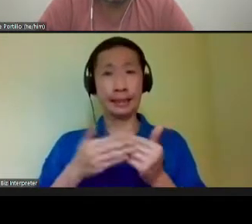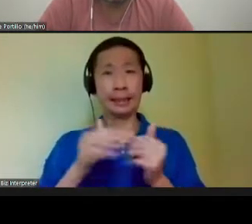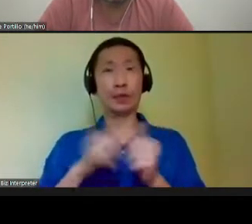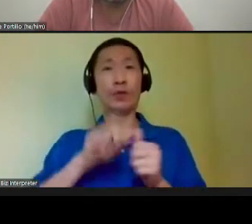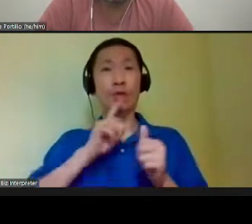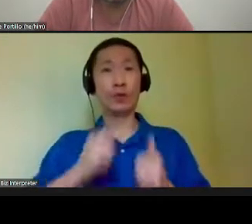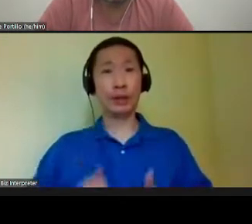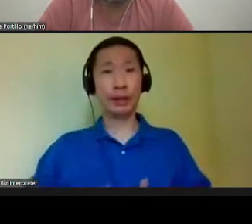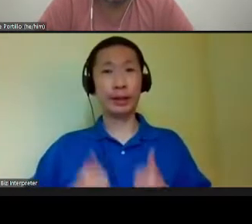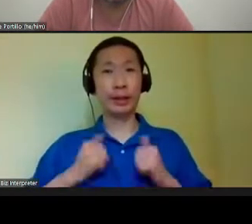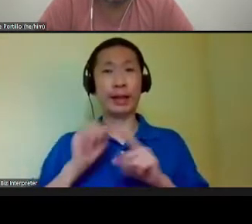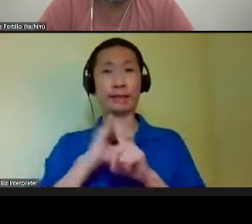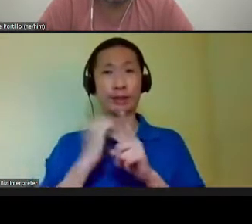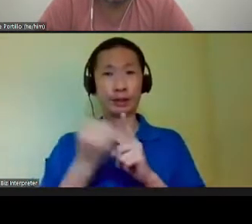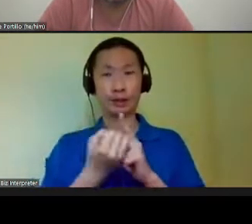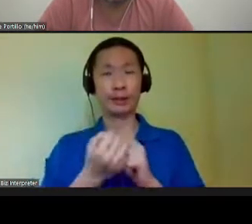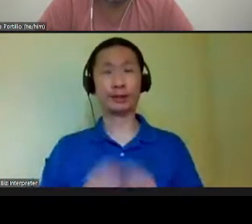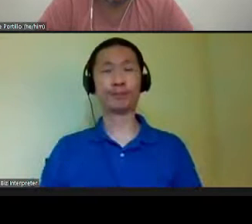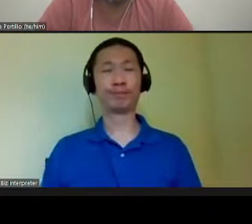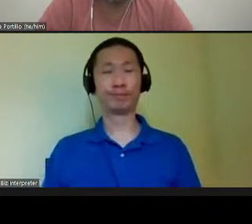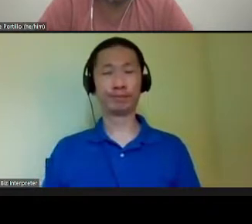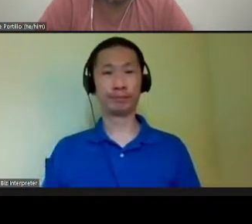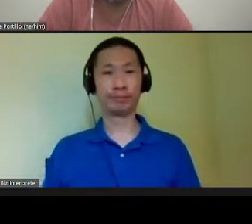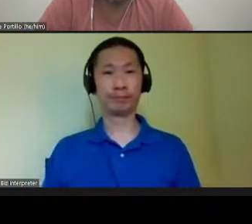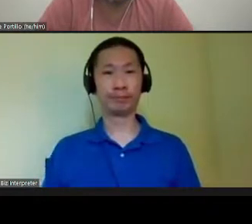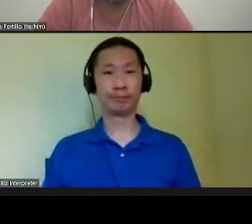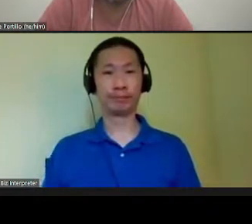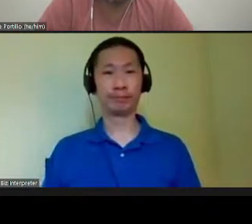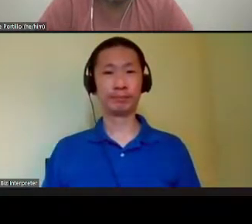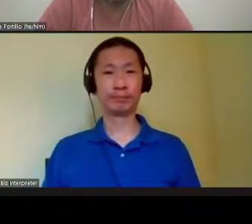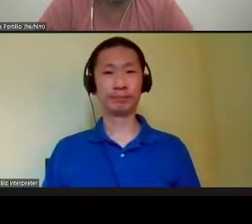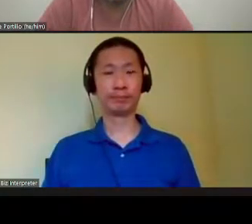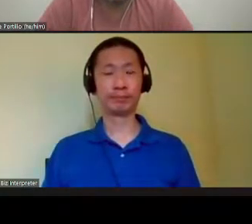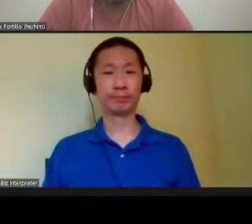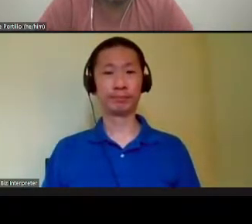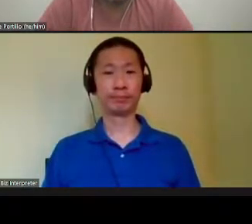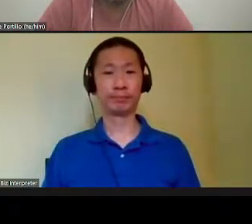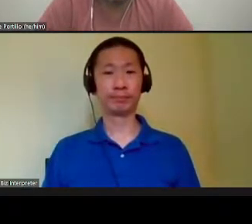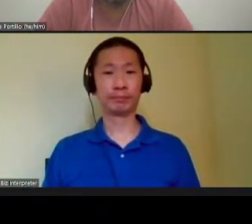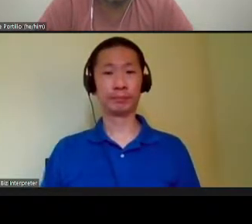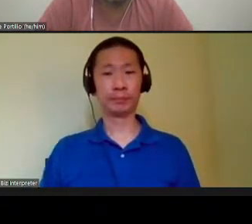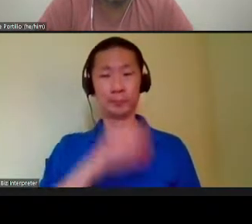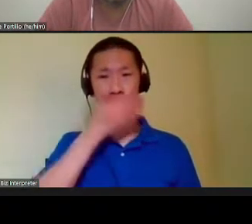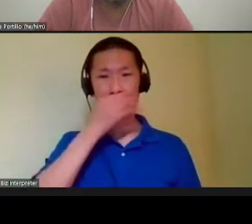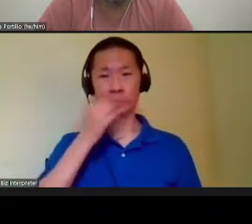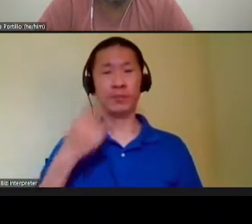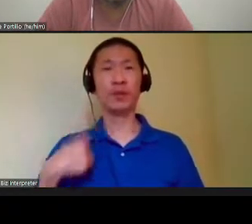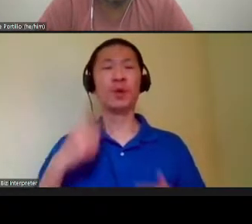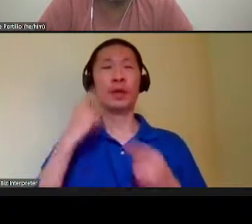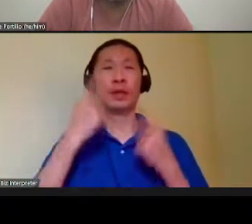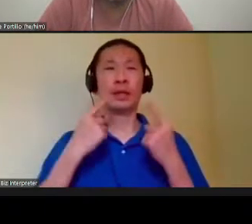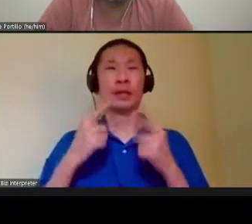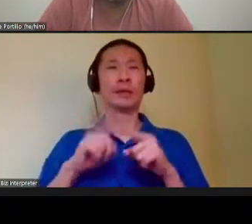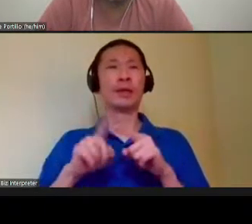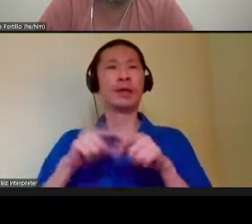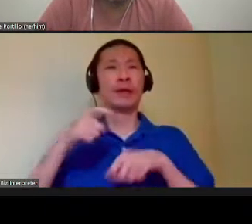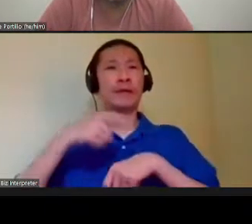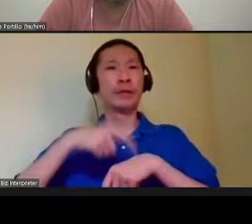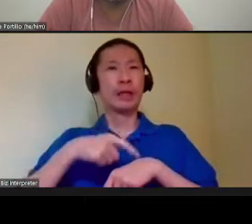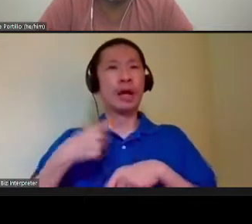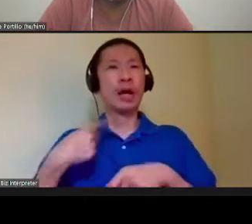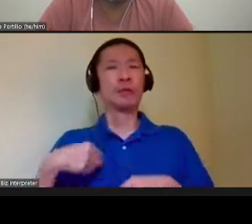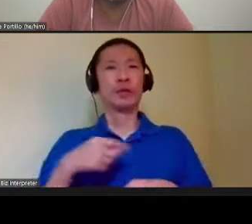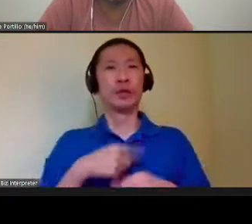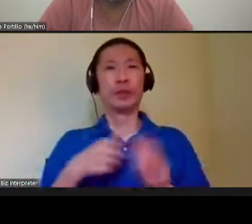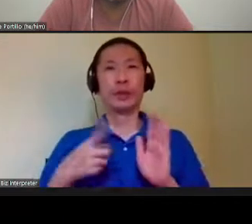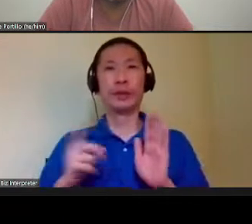life. So when we think about the times in which we have